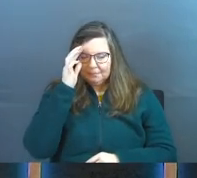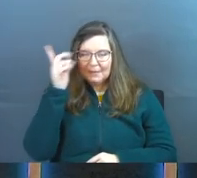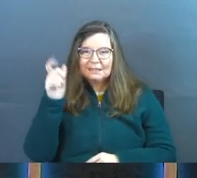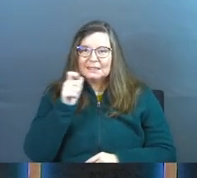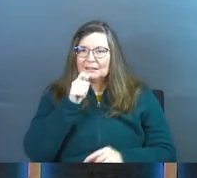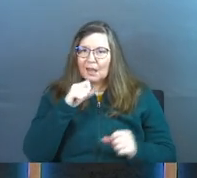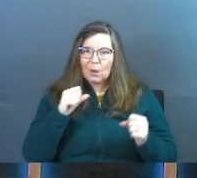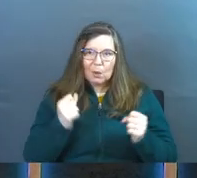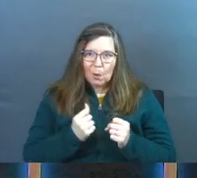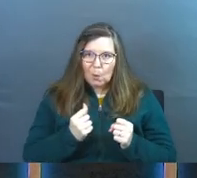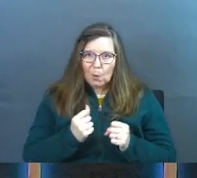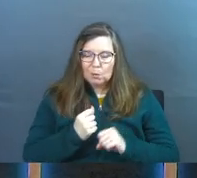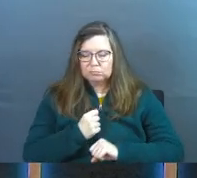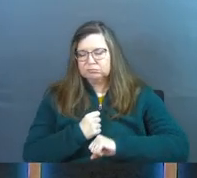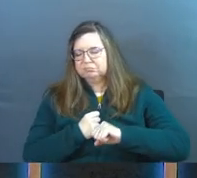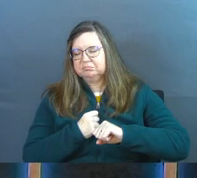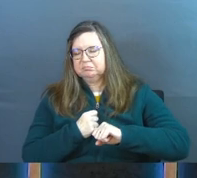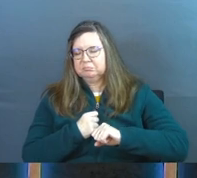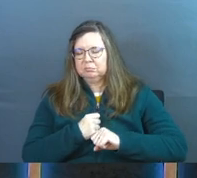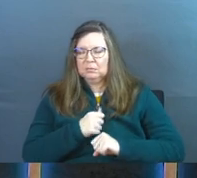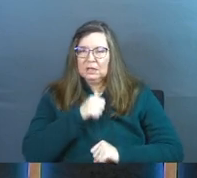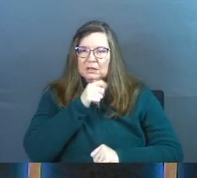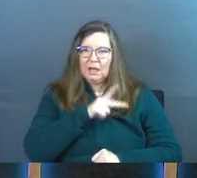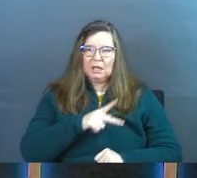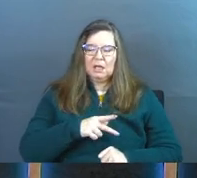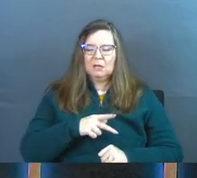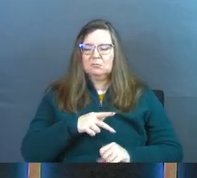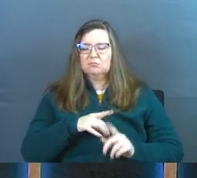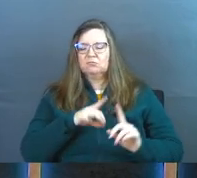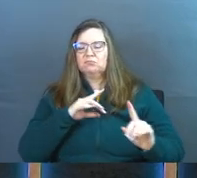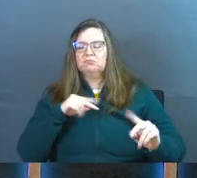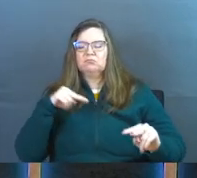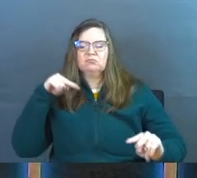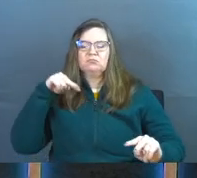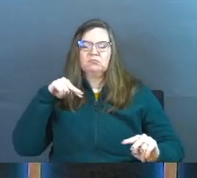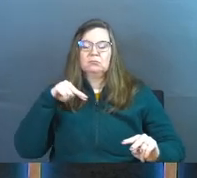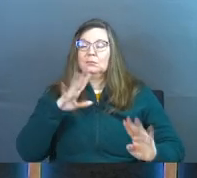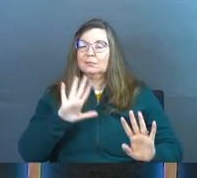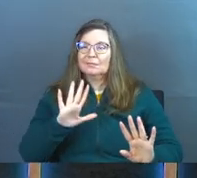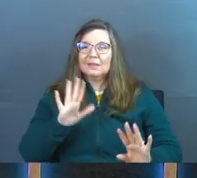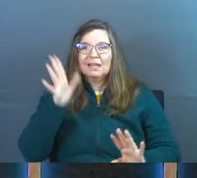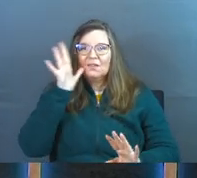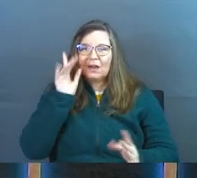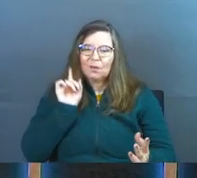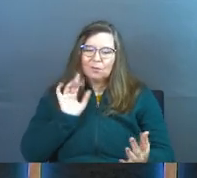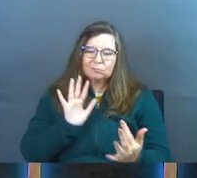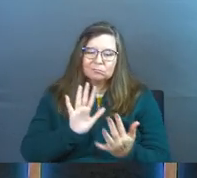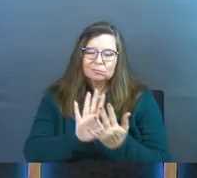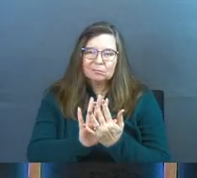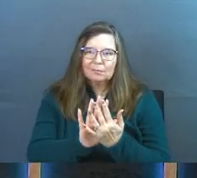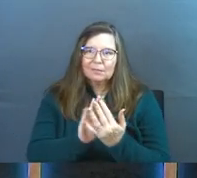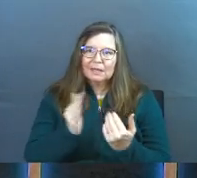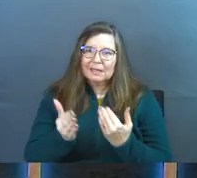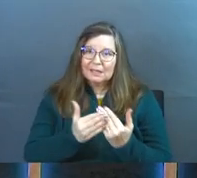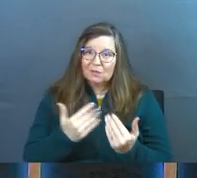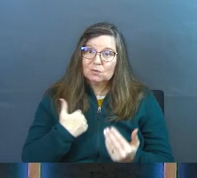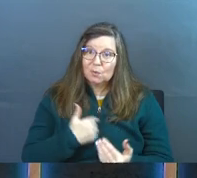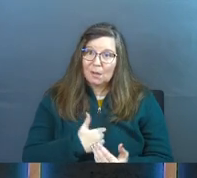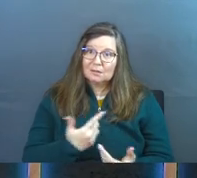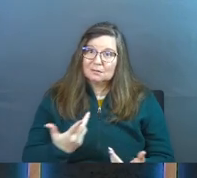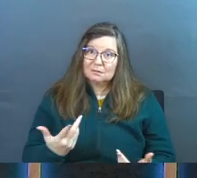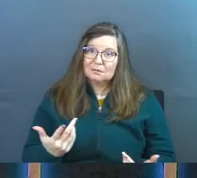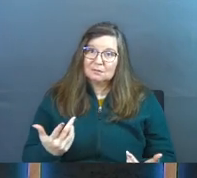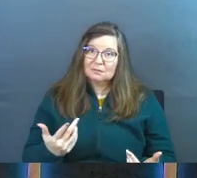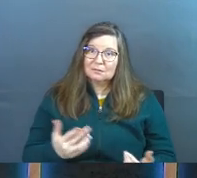he's not cold, and he's not king, and he's not way out there. He's the Father who came near to us. Come on, second